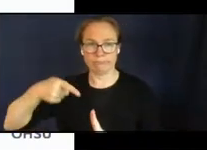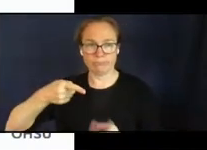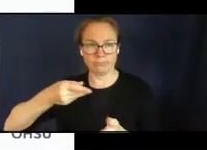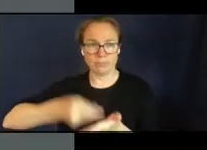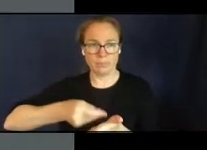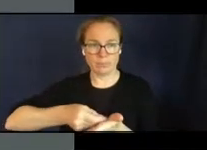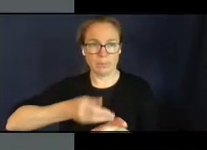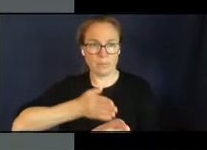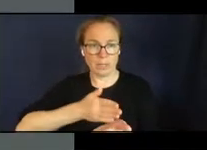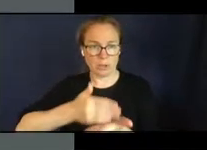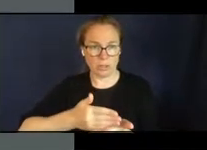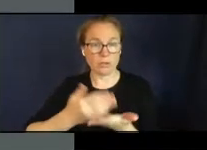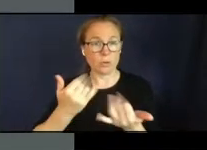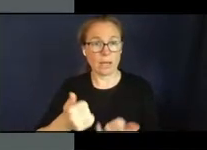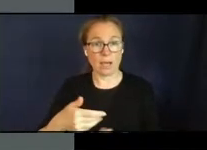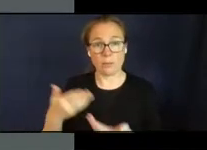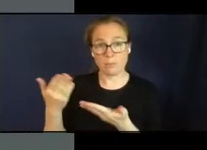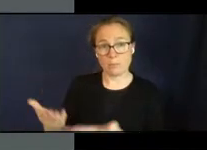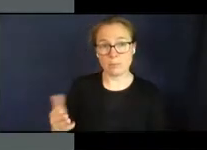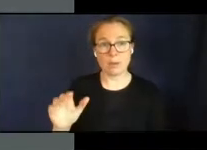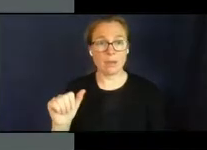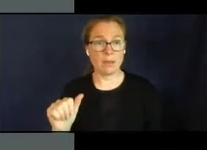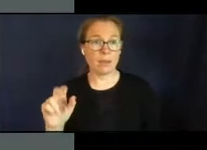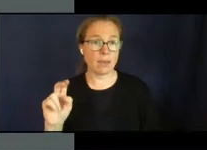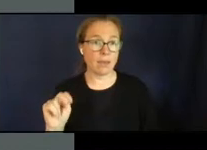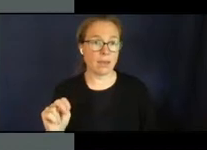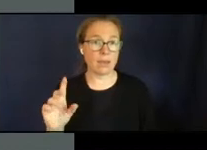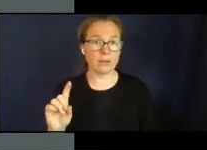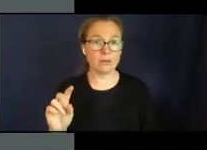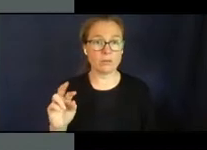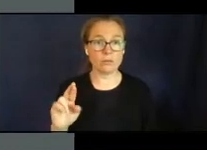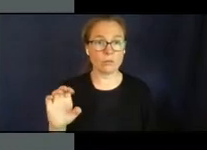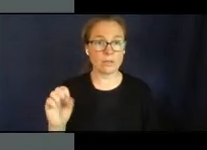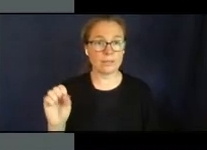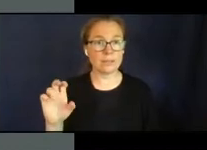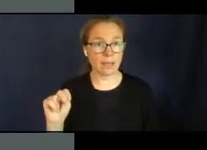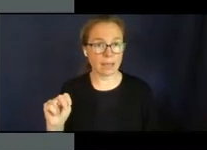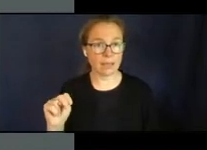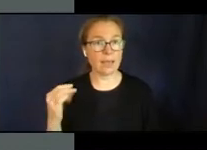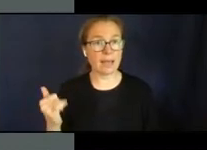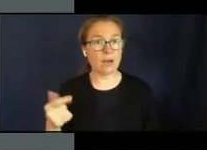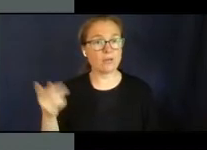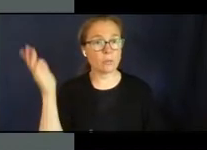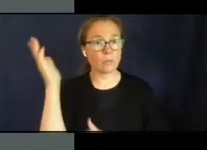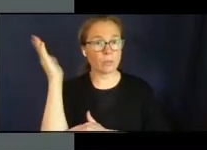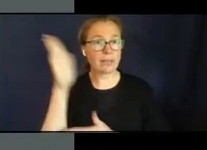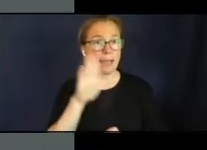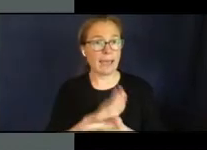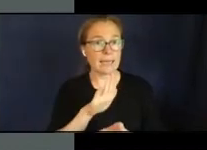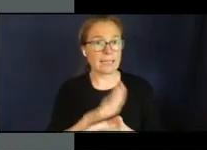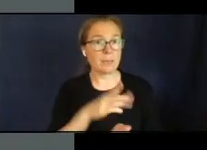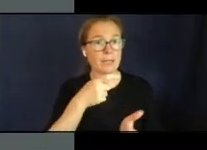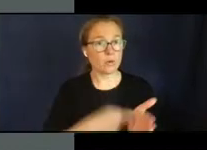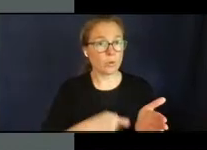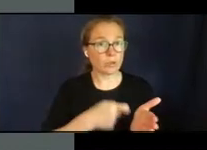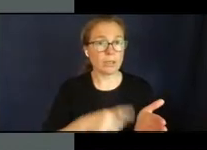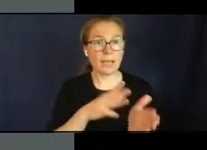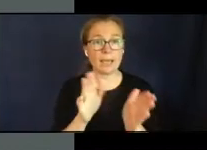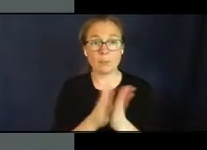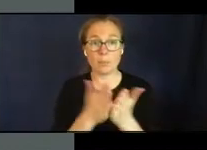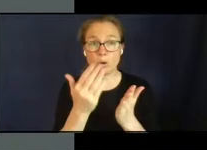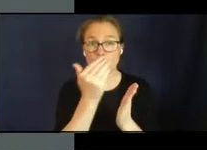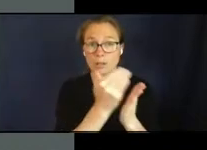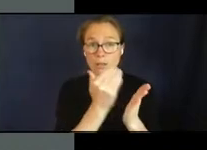to Dr. Andreessen to present the academic tuition and fee book. Thank you,